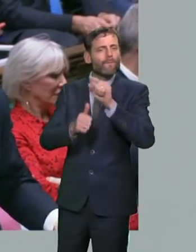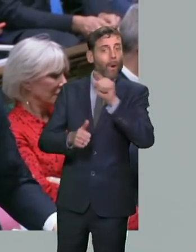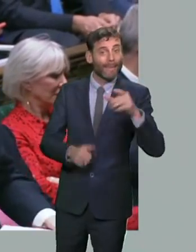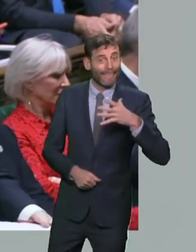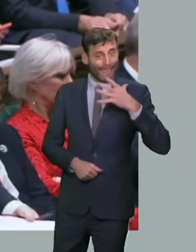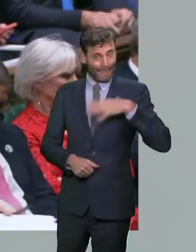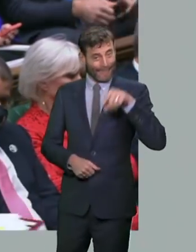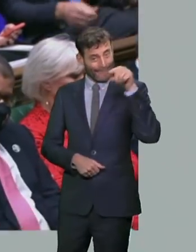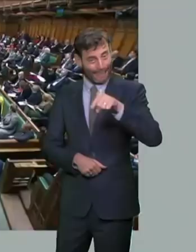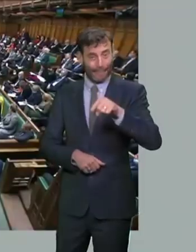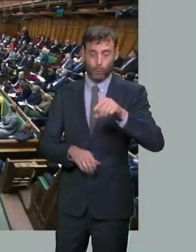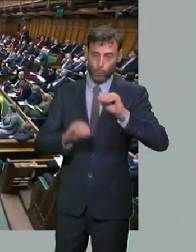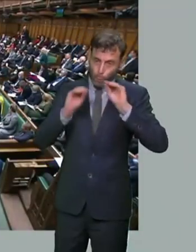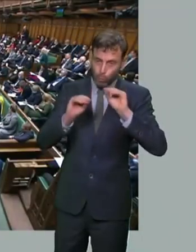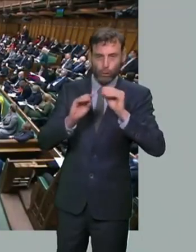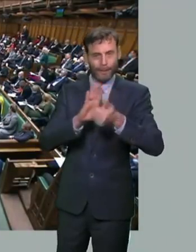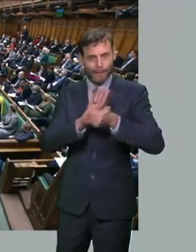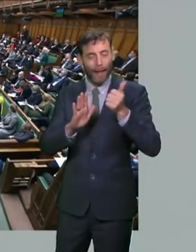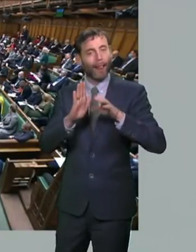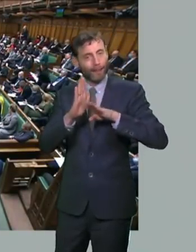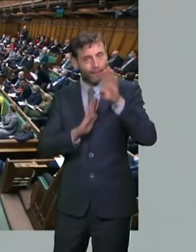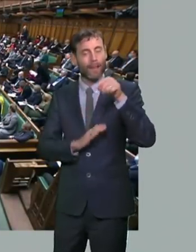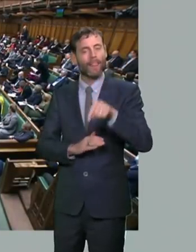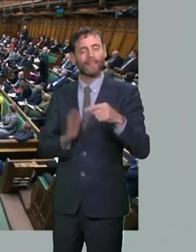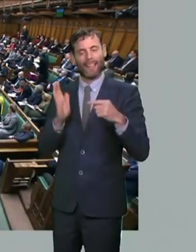are designed to do. Caroline Lucas.